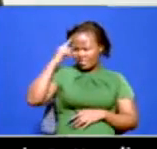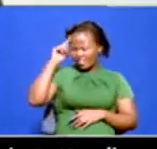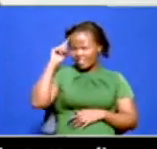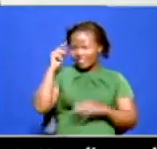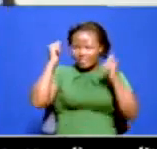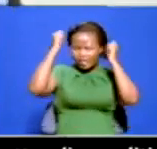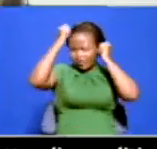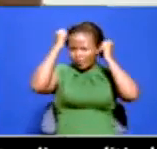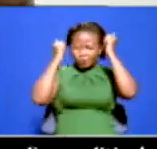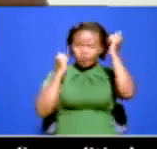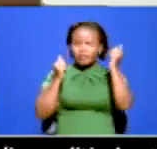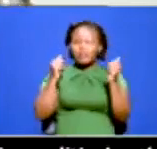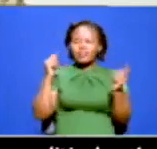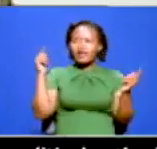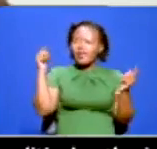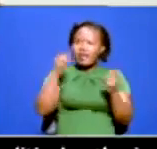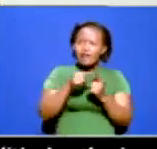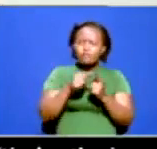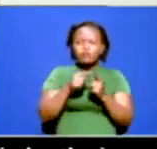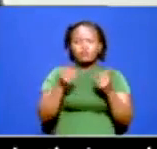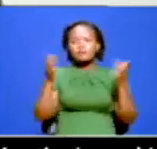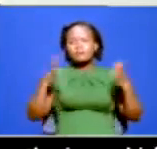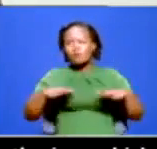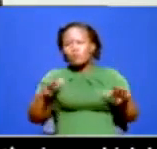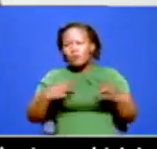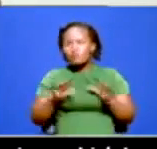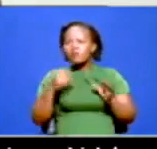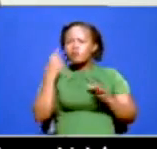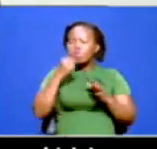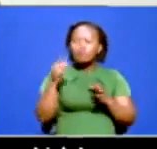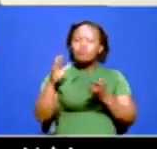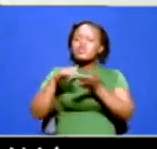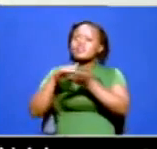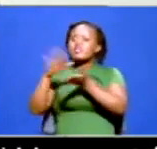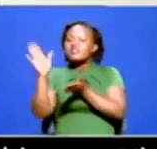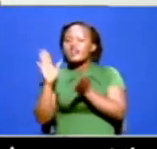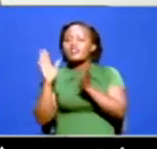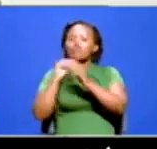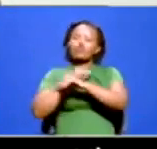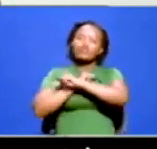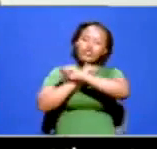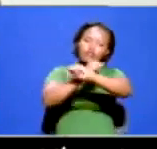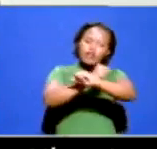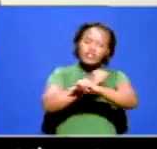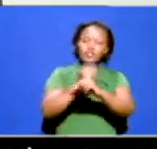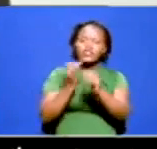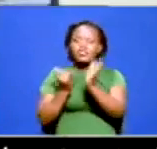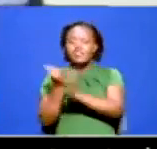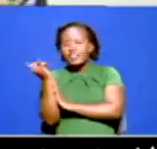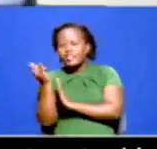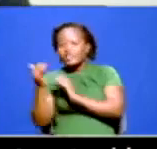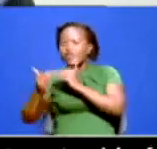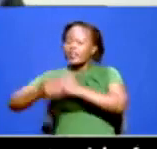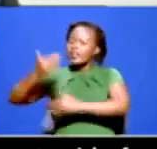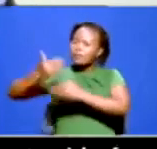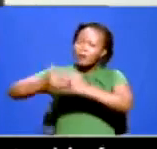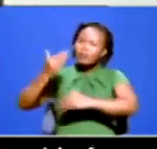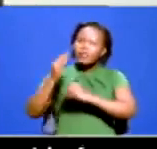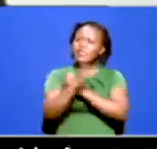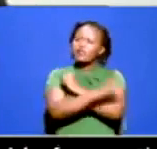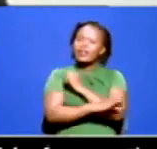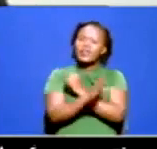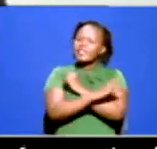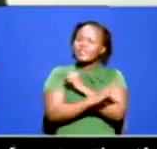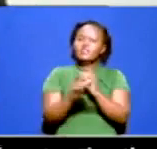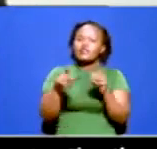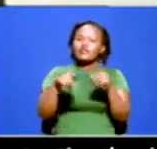combat. Yes. You know, the people we send to war, the people who defend the territorial integrity of our country. So how would you respond to those who are